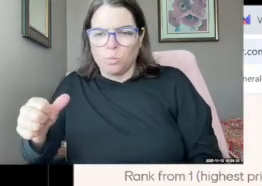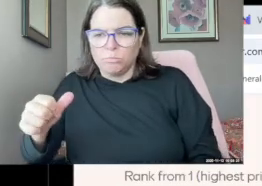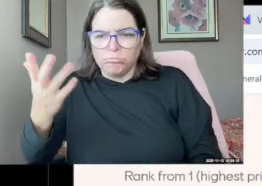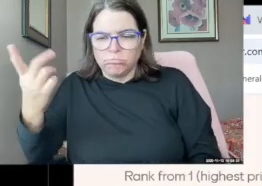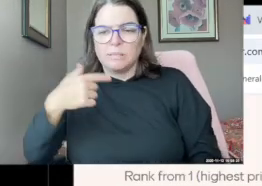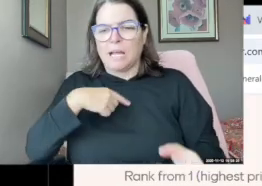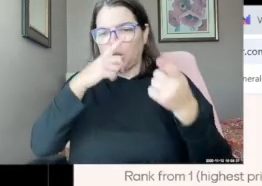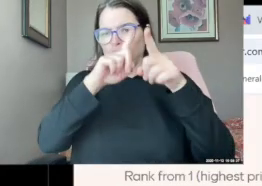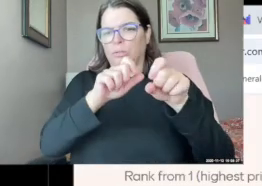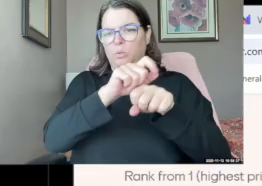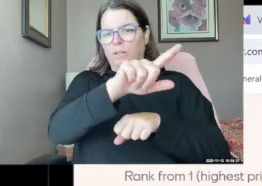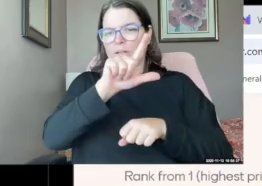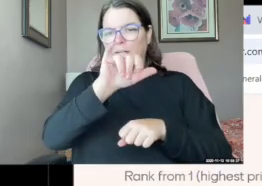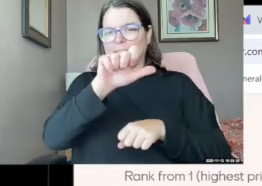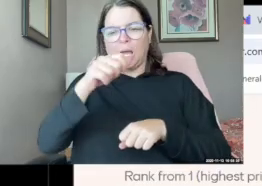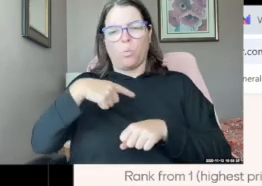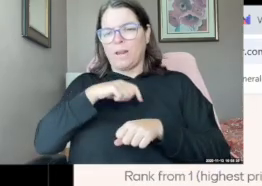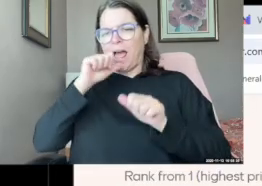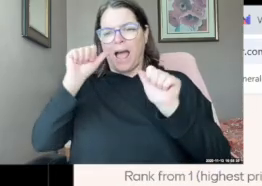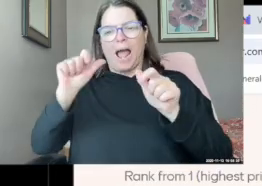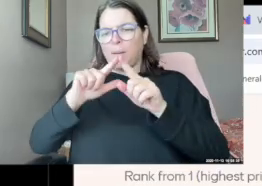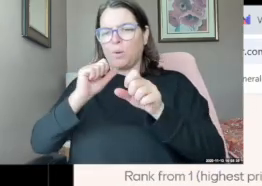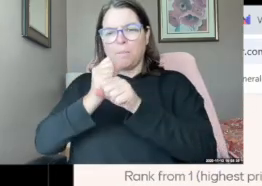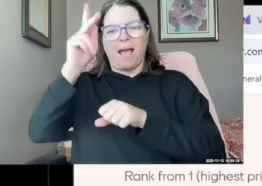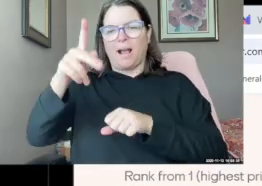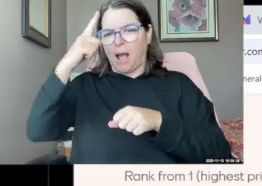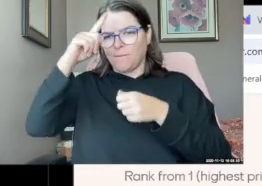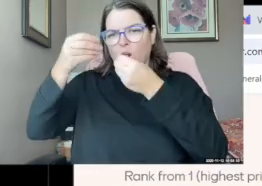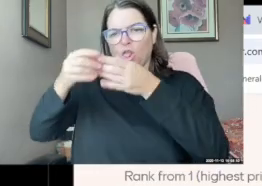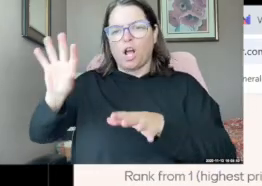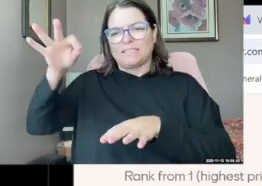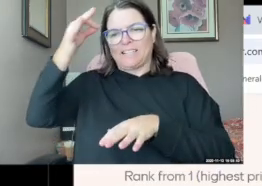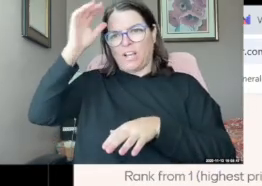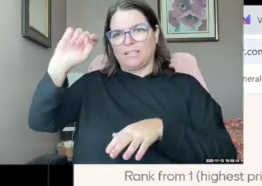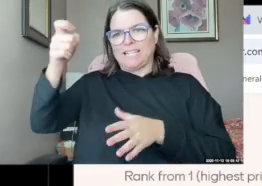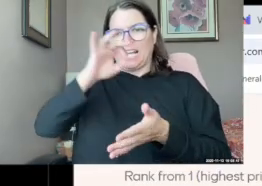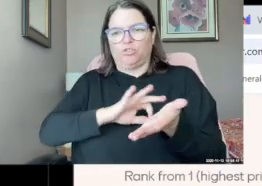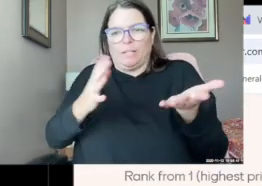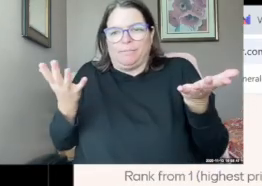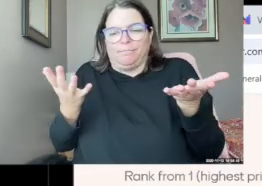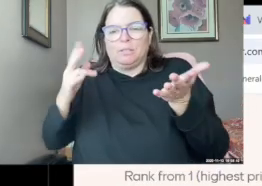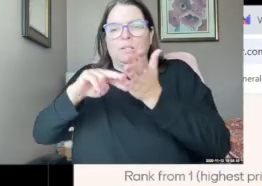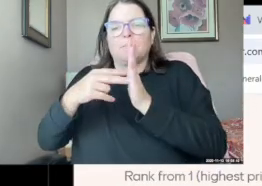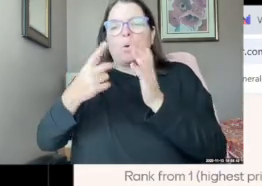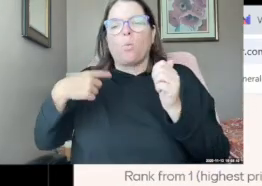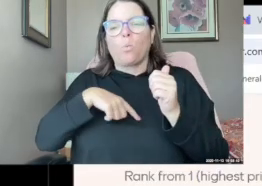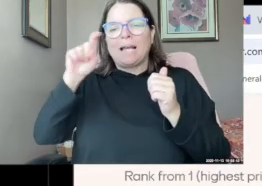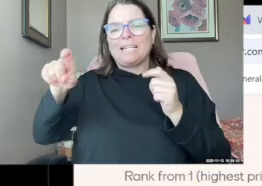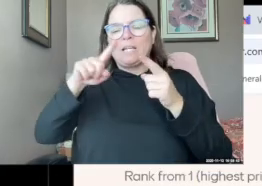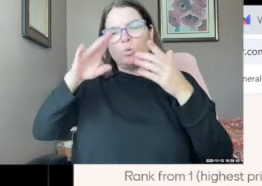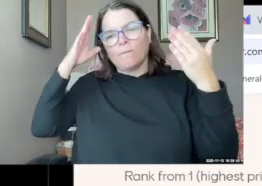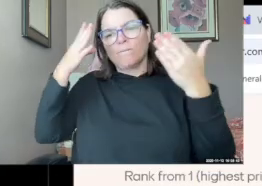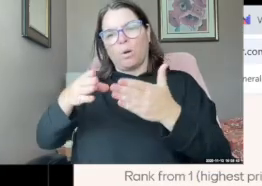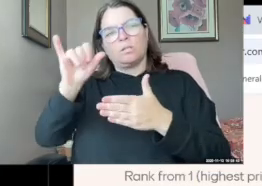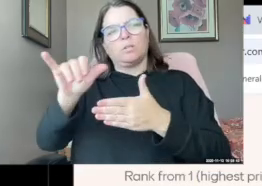money in the world, we could do that, but we don't. I agree with Lisa. We will not be able to make up for the loss of that federal